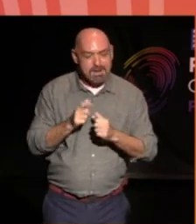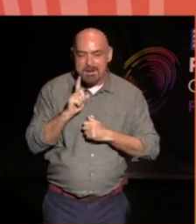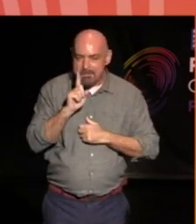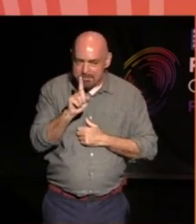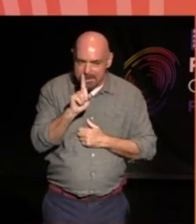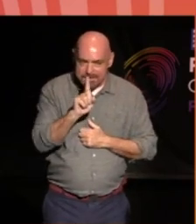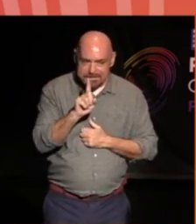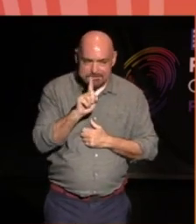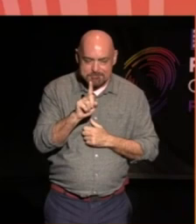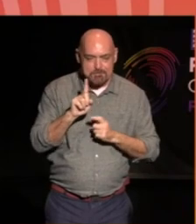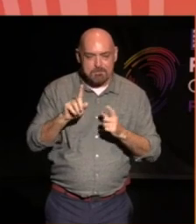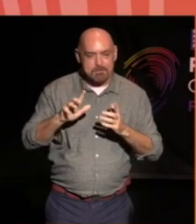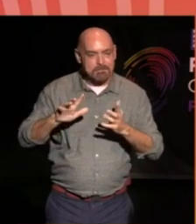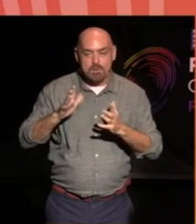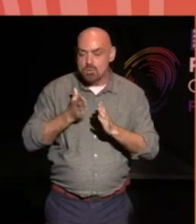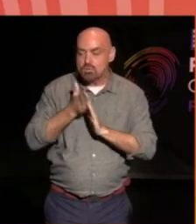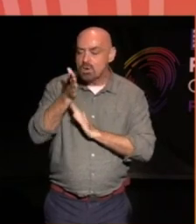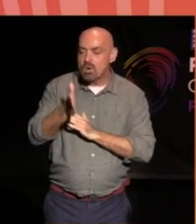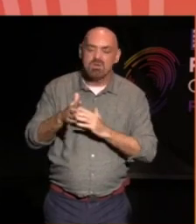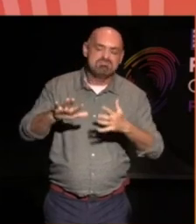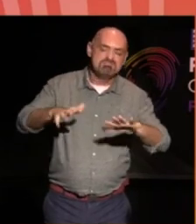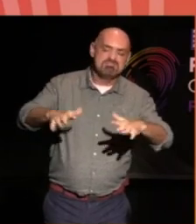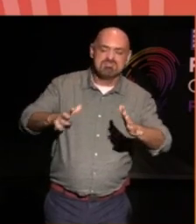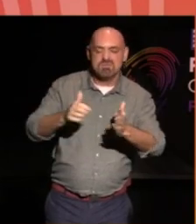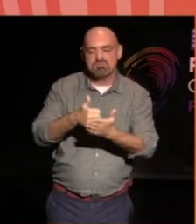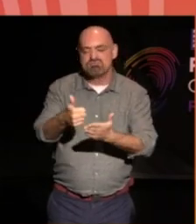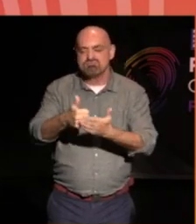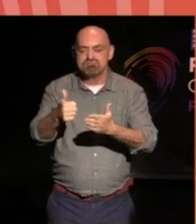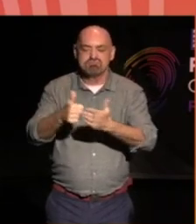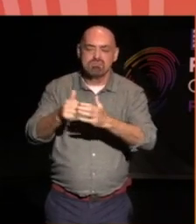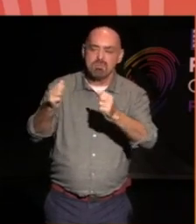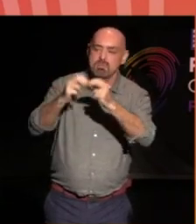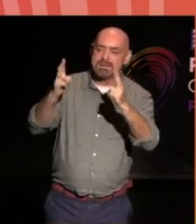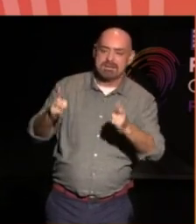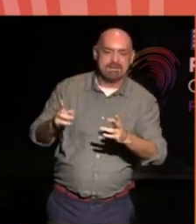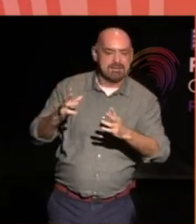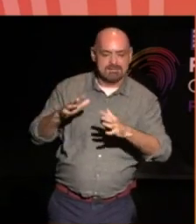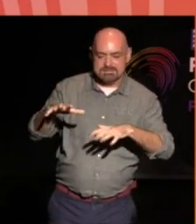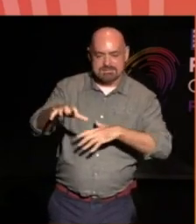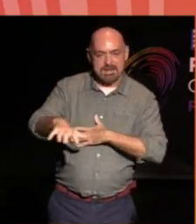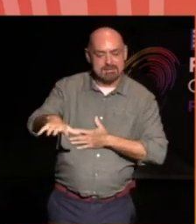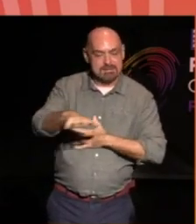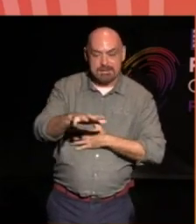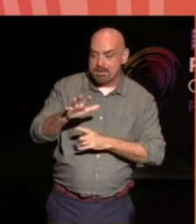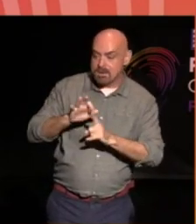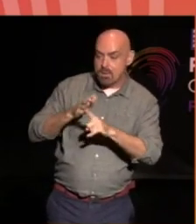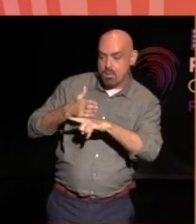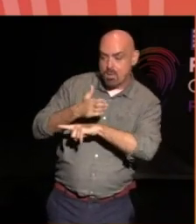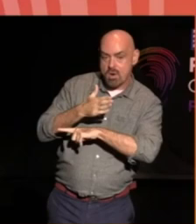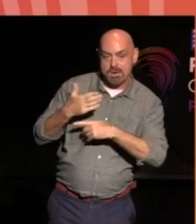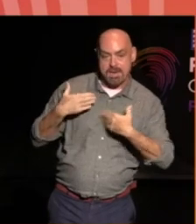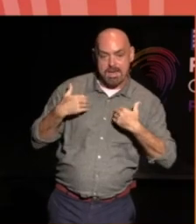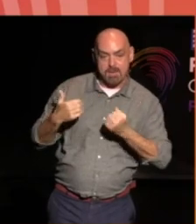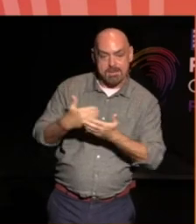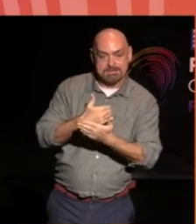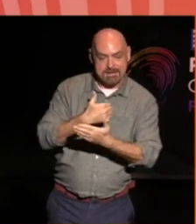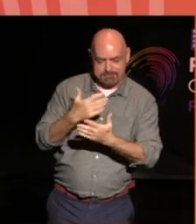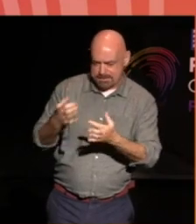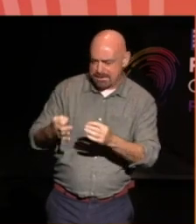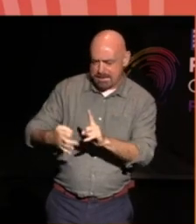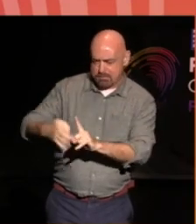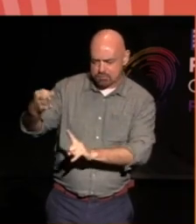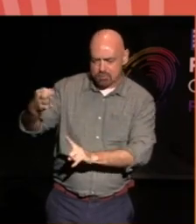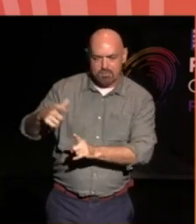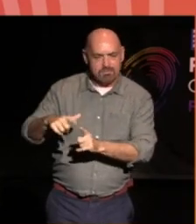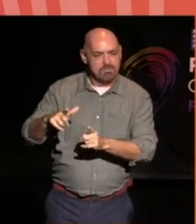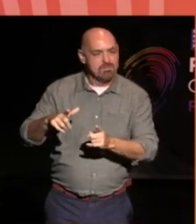to go to an average building site, although there have been great improvements in working conditions, in health and safety, even in